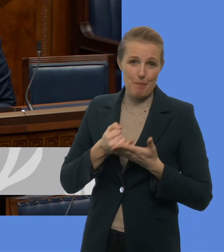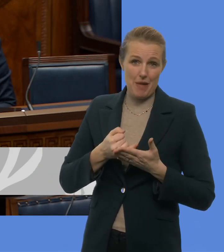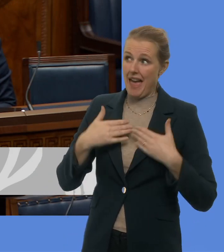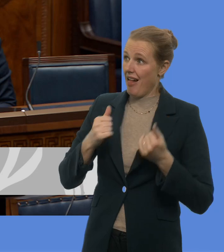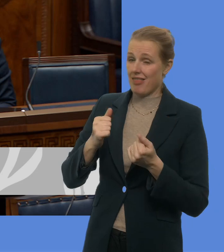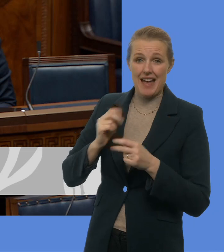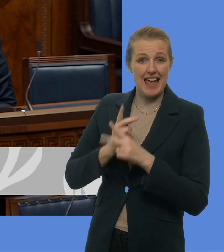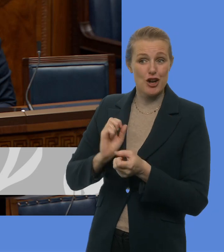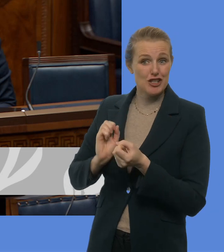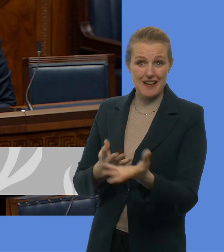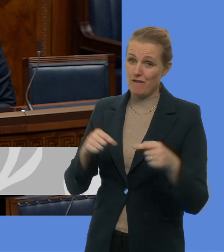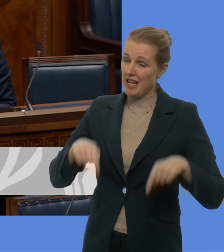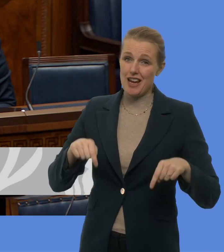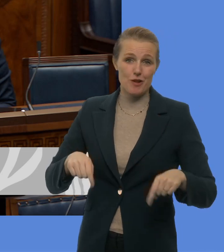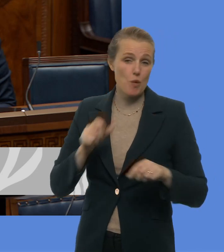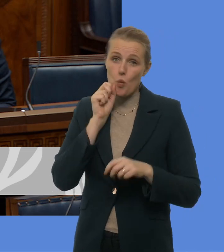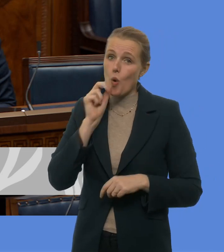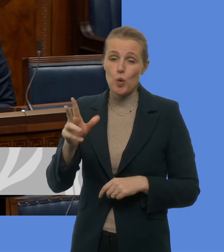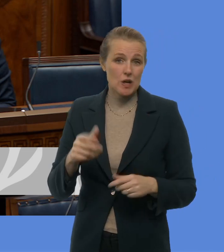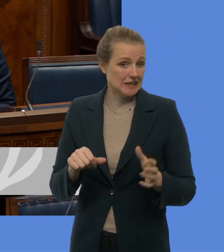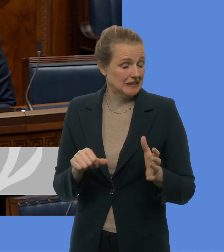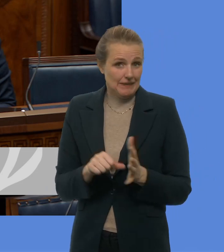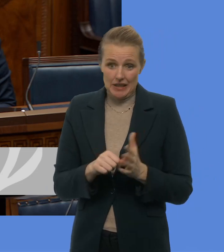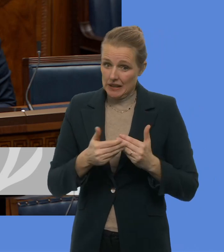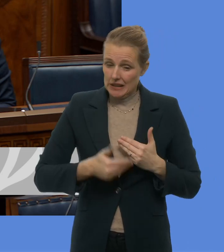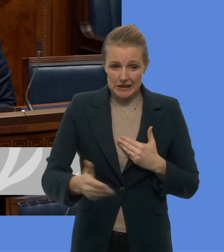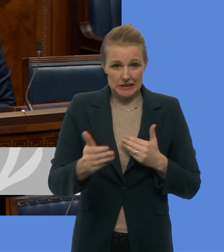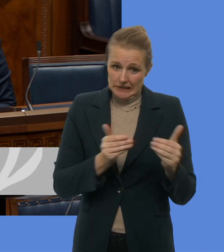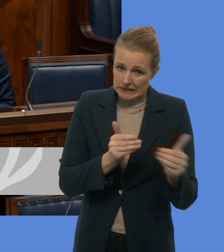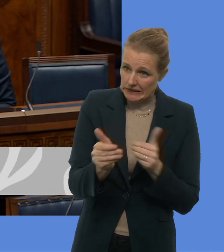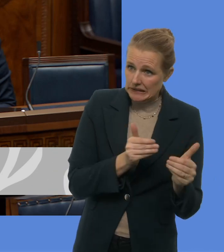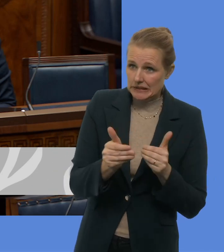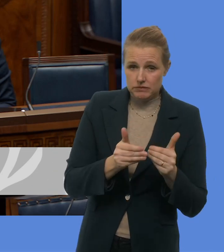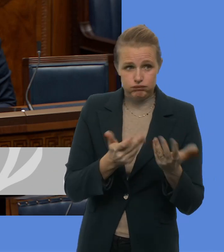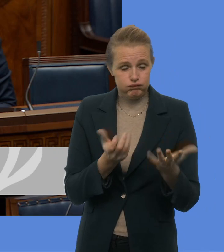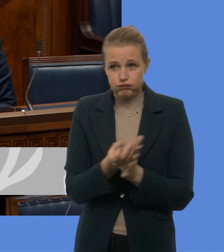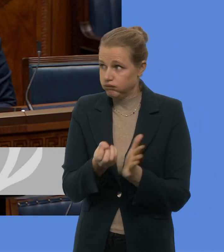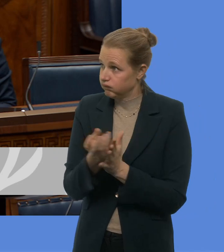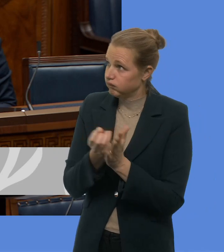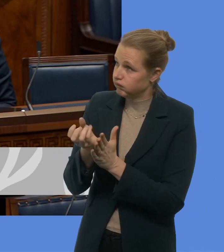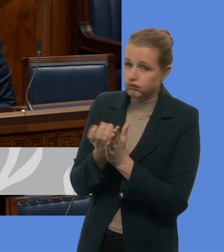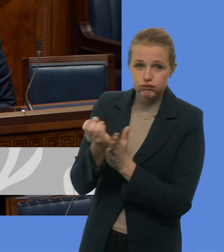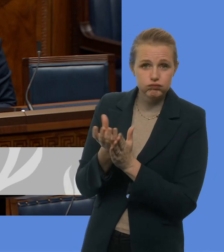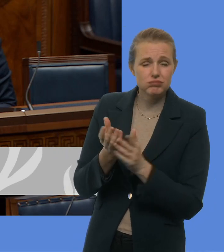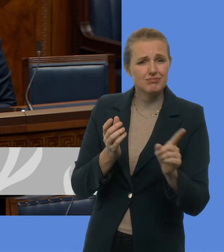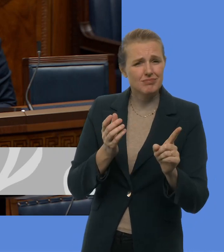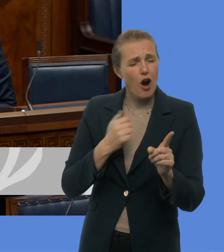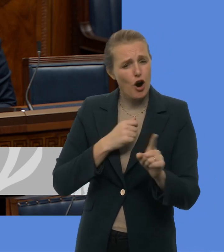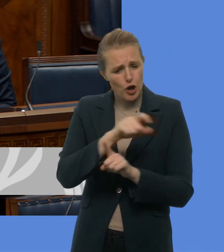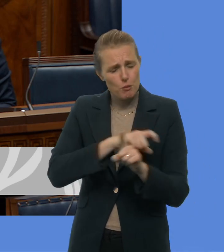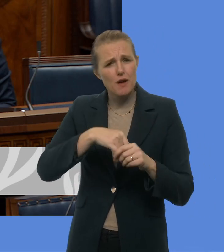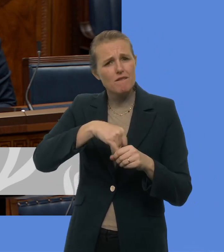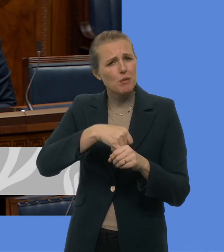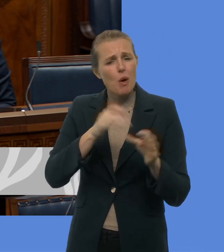healthcare delivery in the short to medium term. And as the member says, community pharmacies have a really important